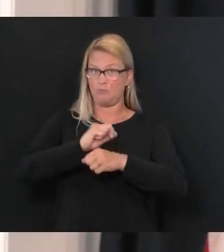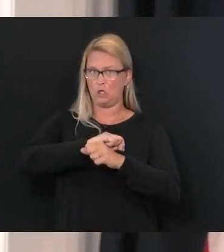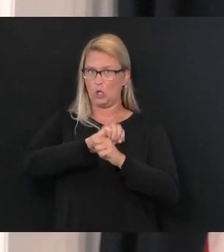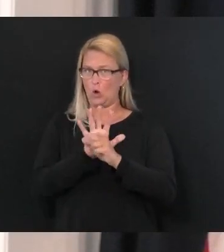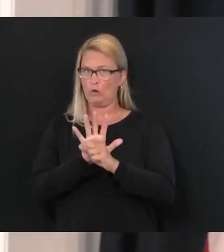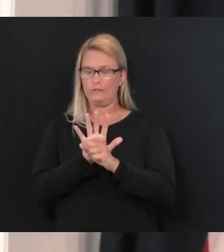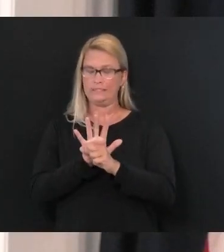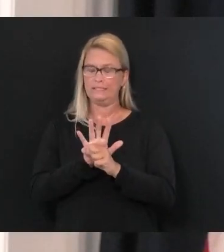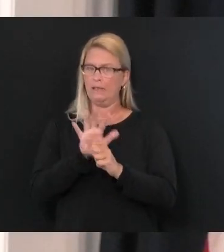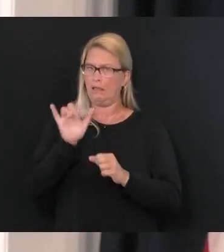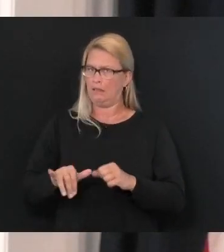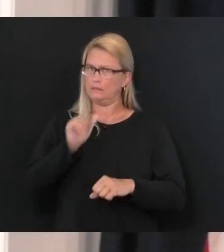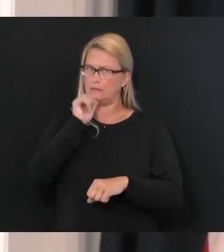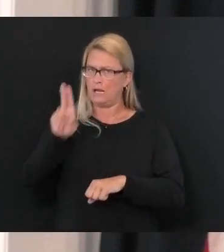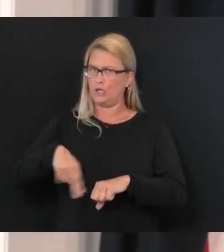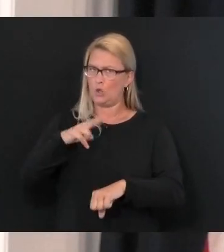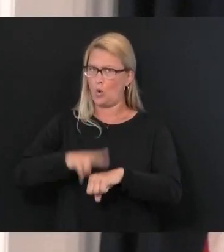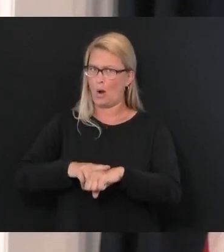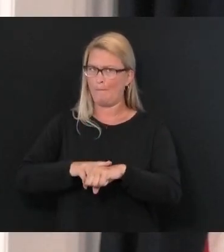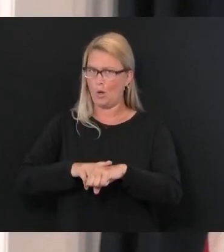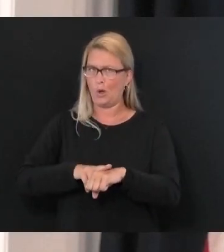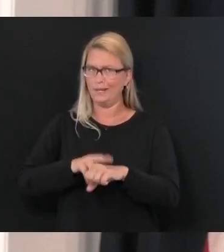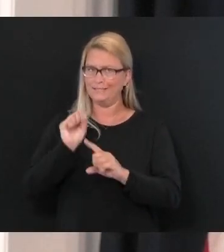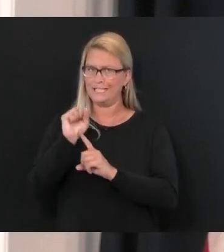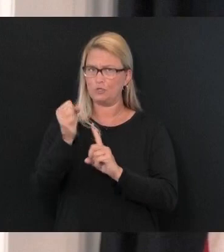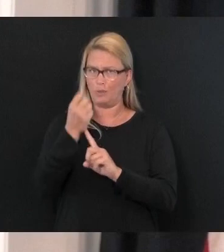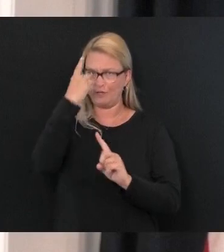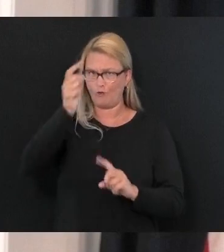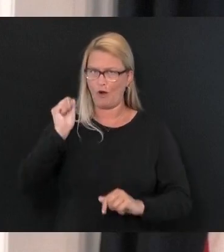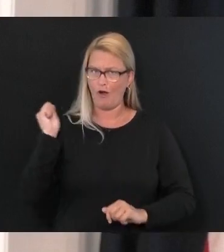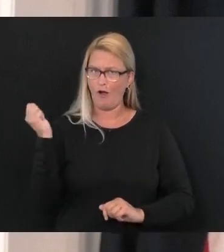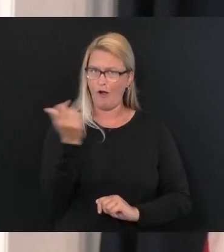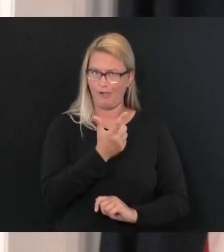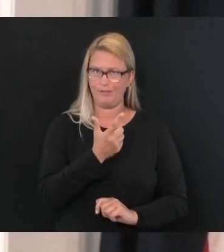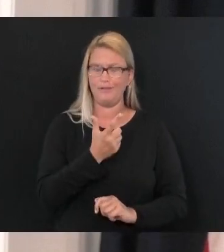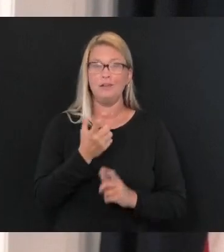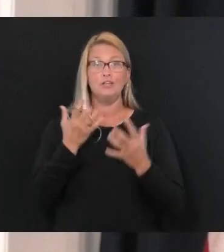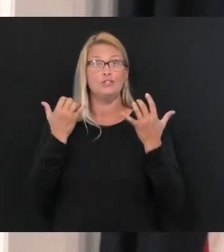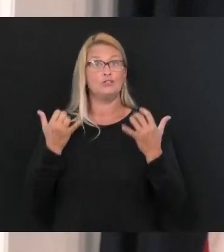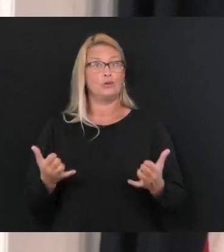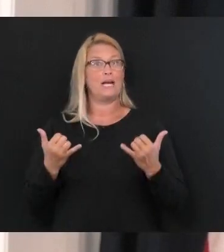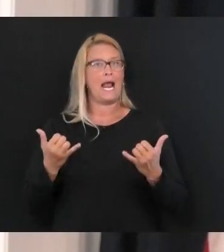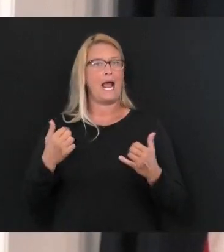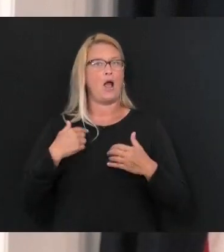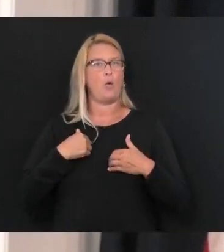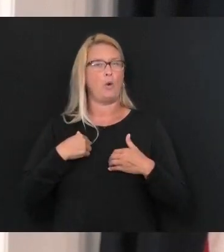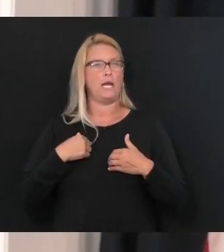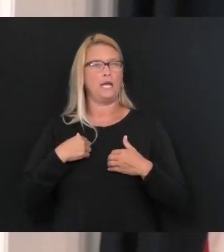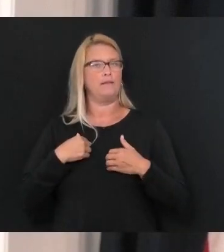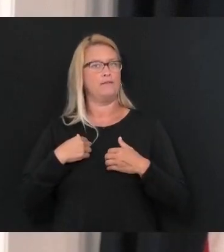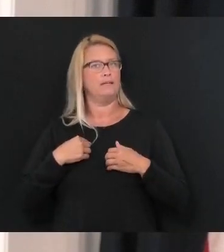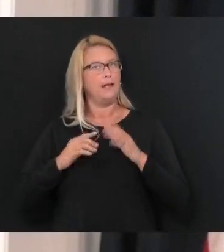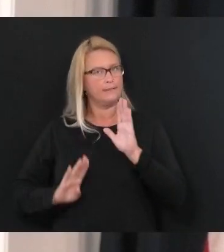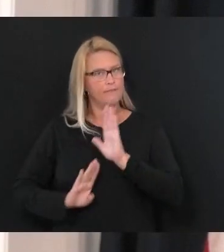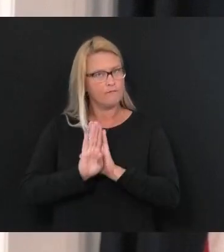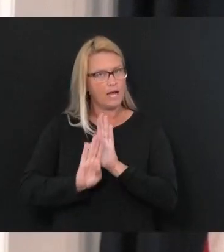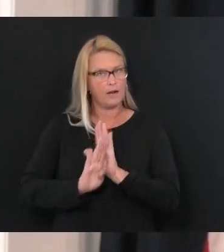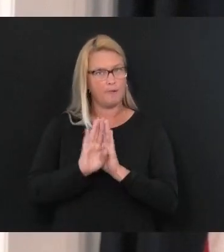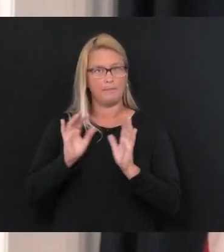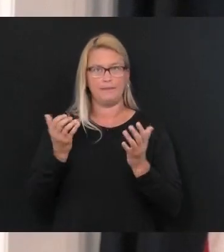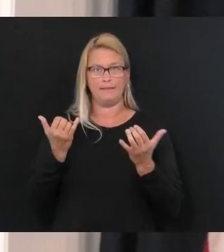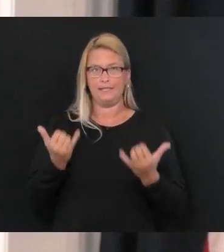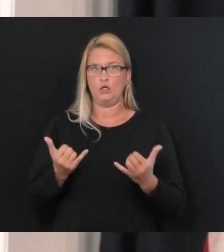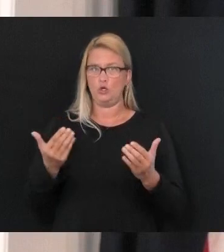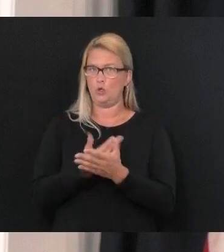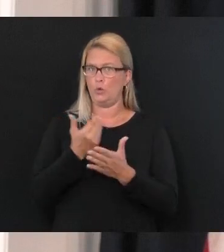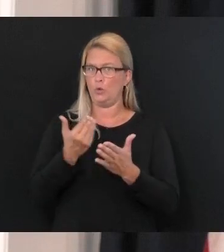unusual, once-in-a-lifetime situation. So as we have started to come up with these metrics, and the governor has decided